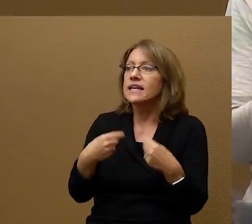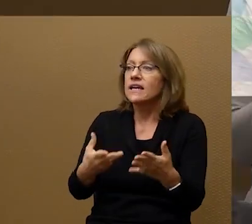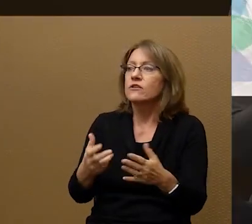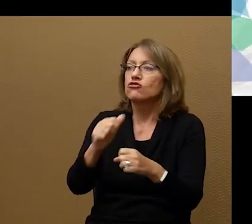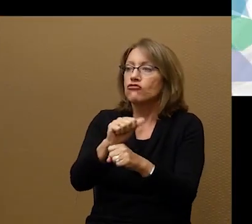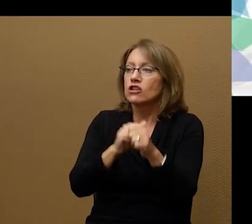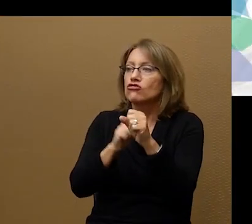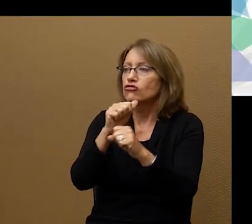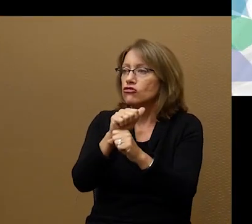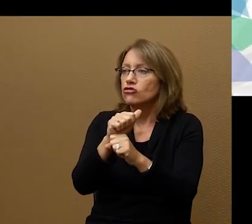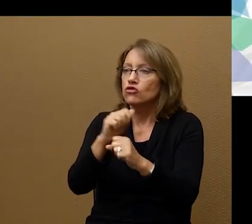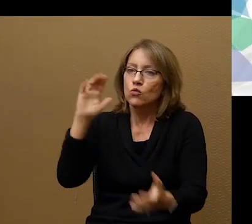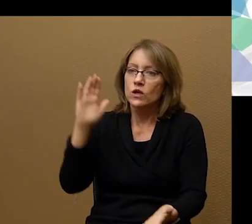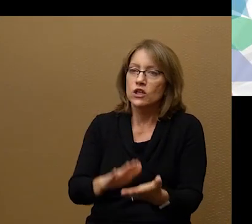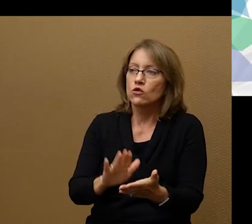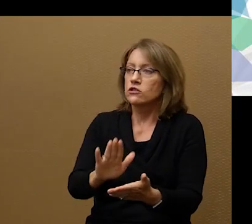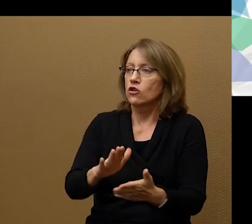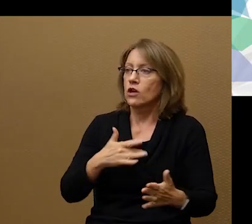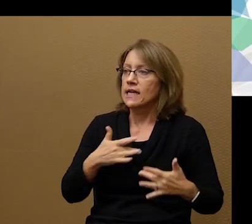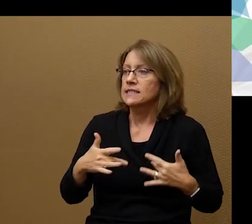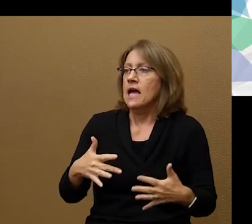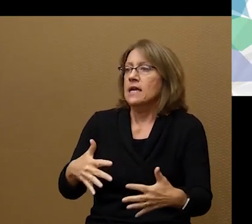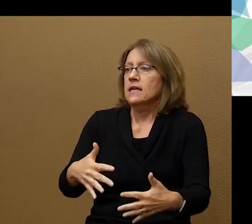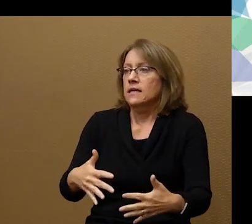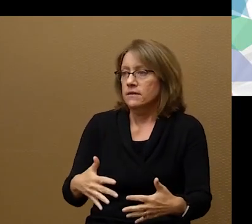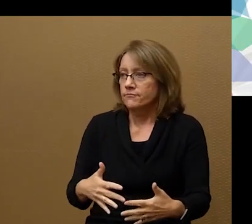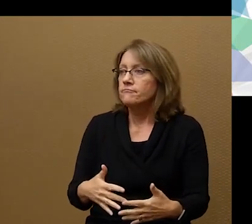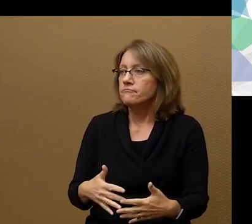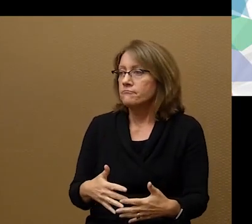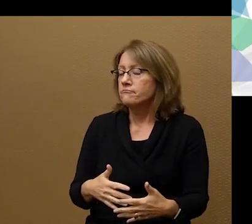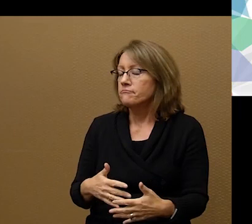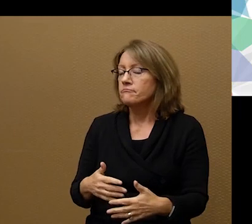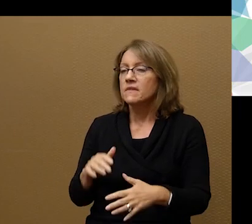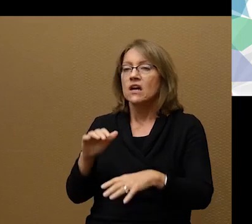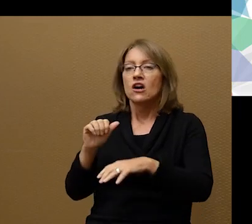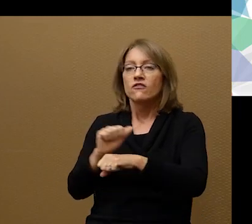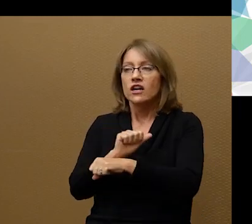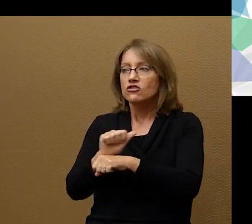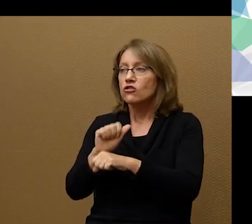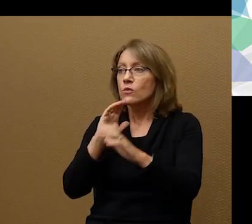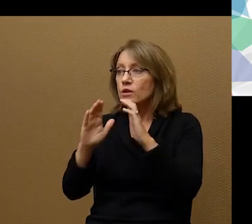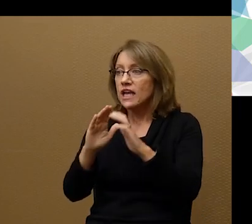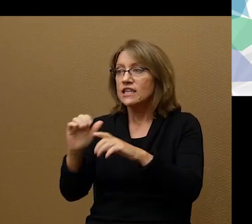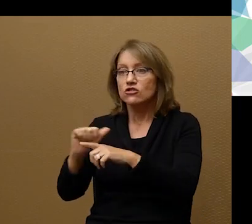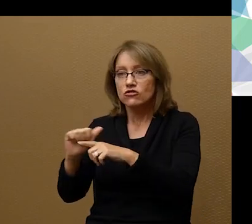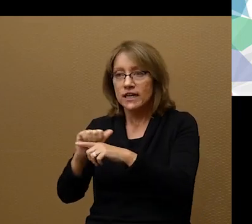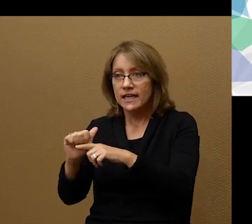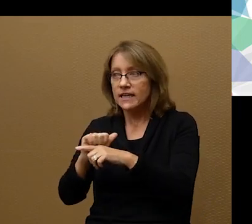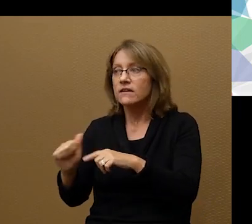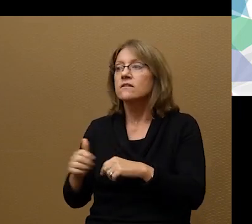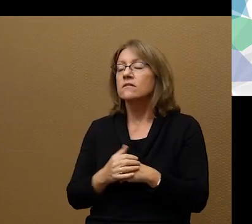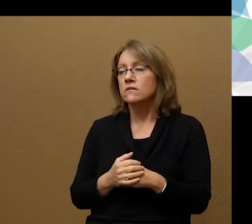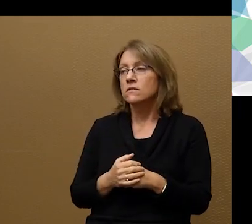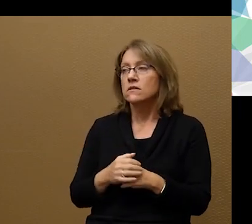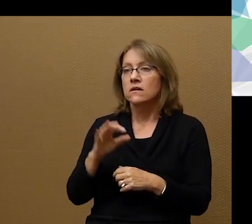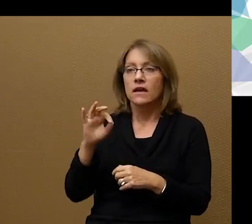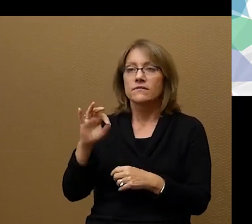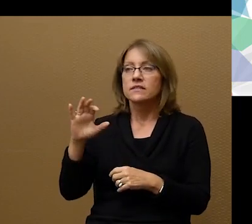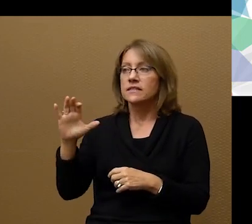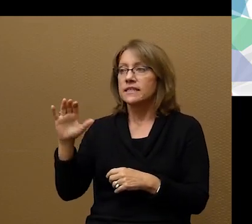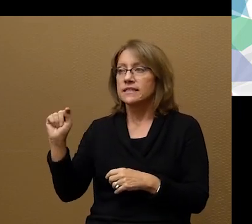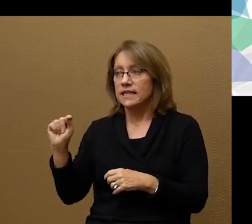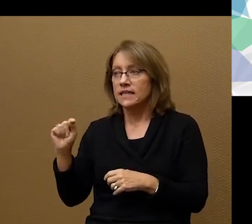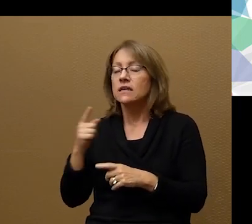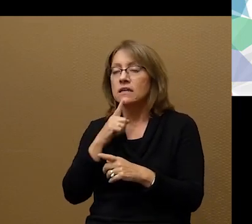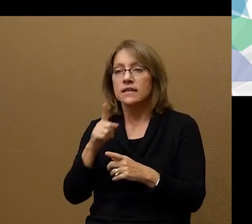anxiety. So functional communication training is just basically replacing